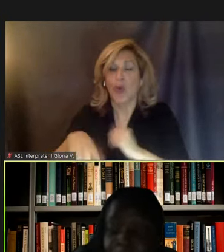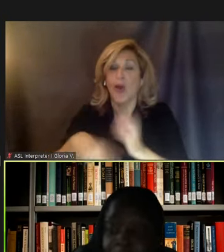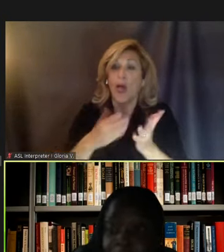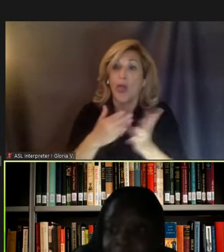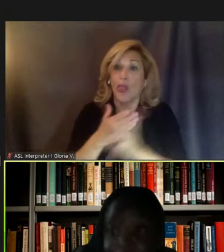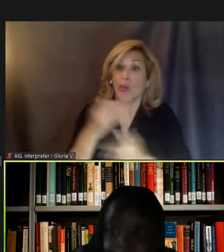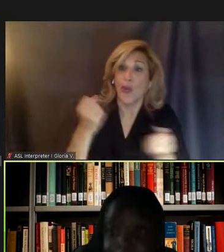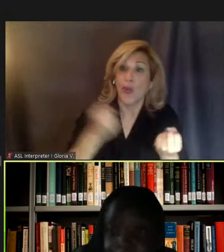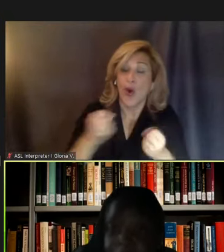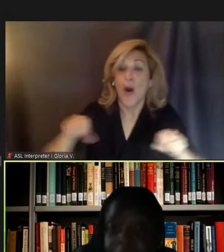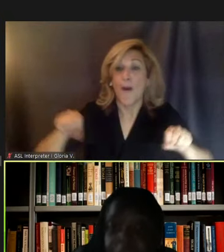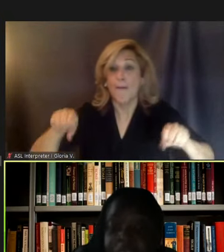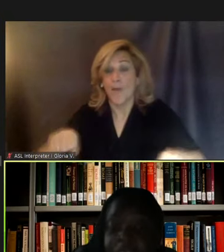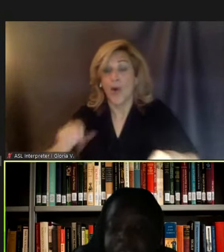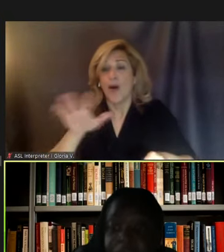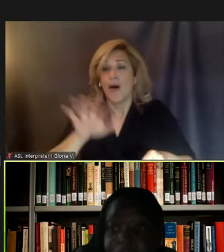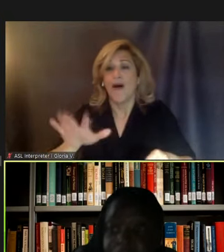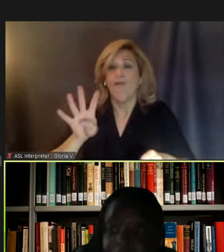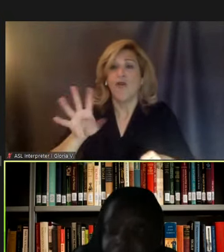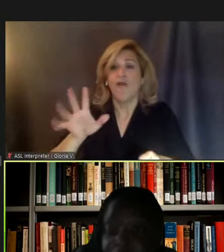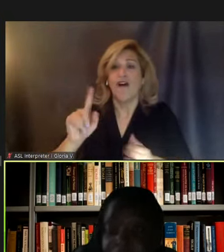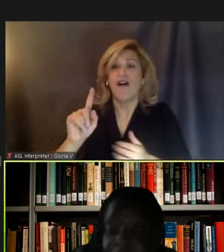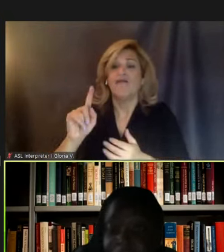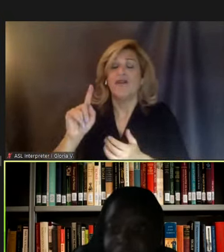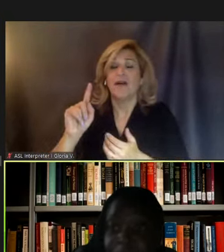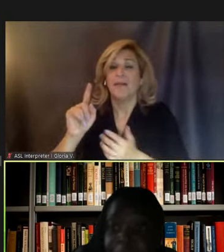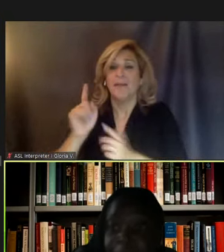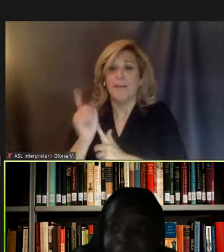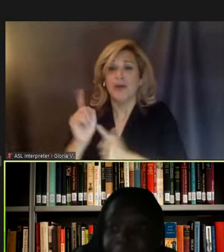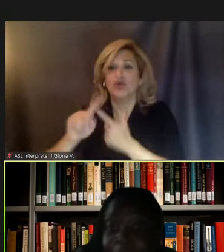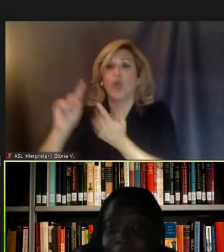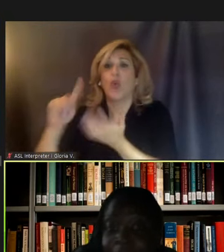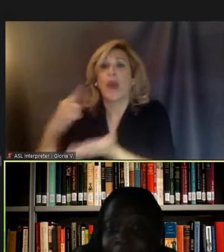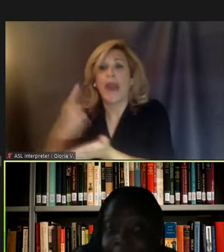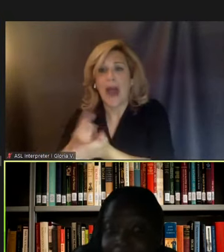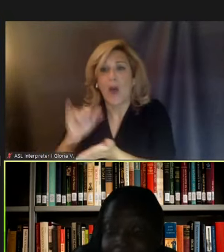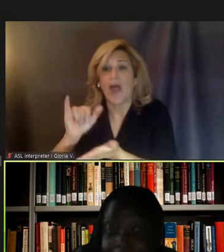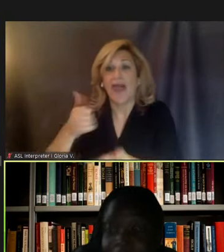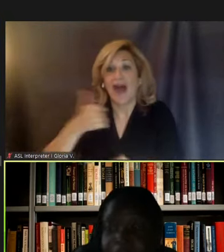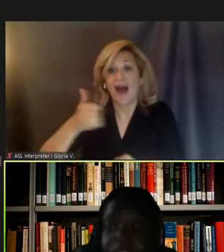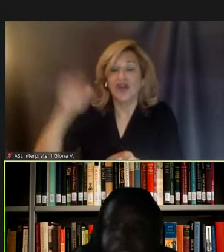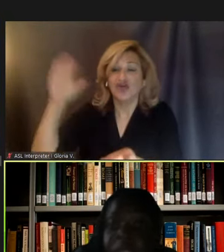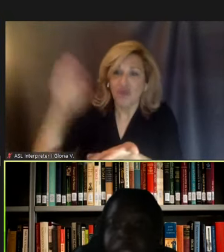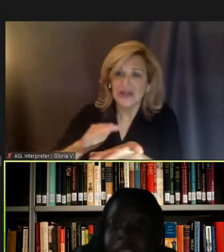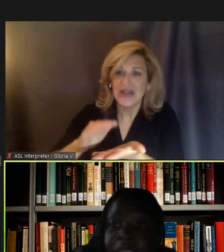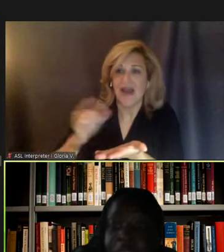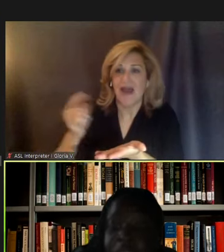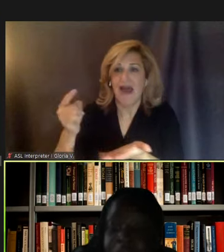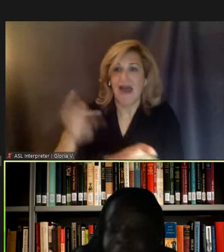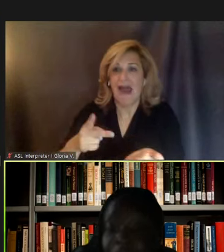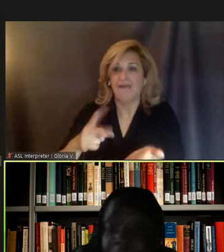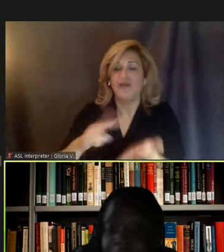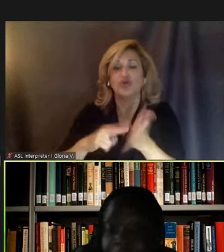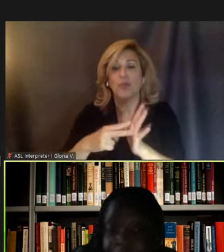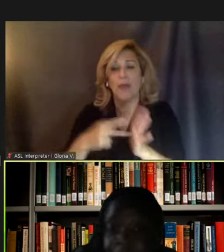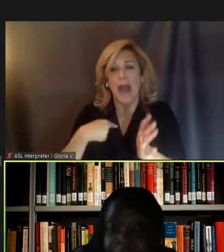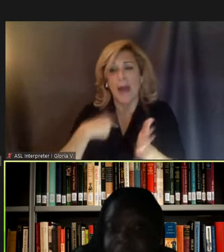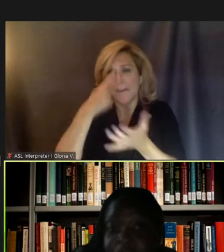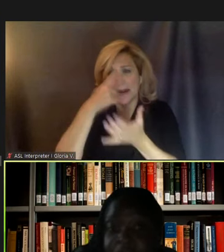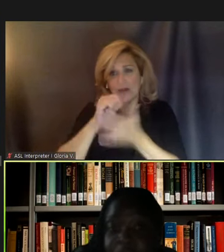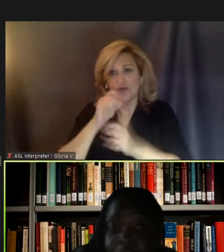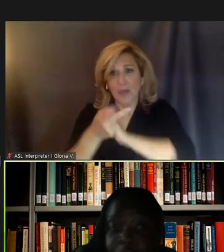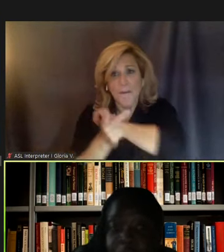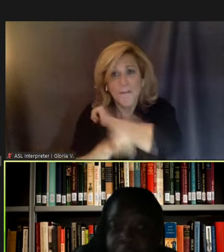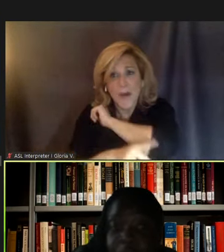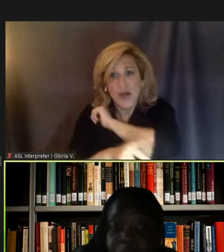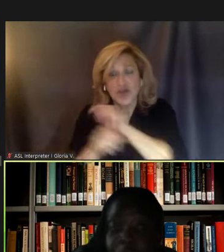about 45 minutes an hour, which cuts the transportation time by in half. So I believe that we should not be punished as Far Rockaway